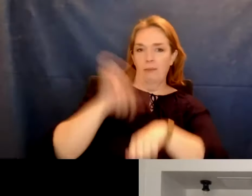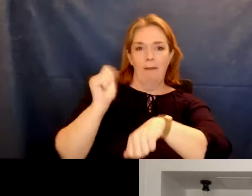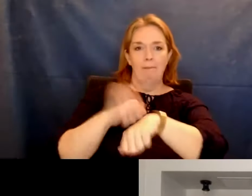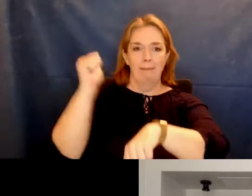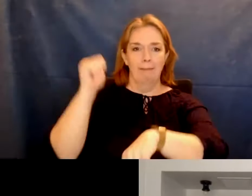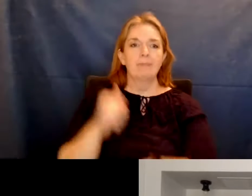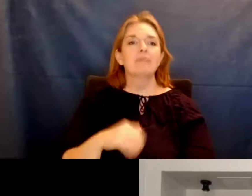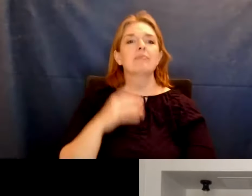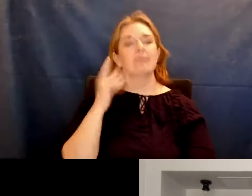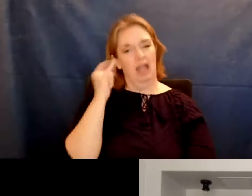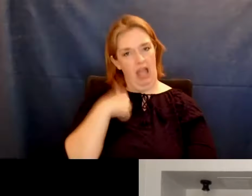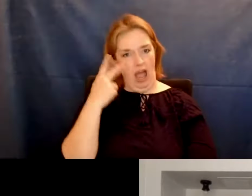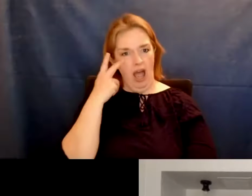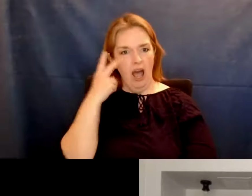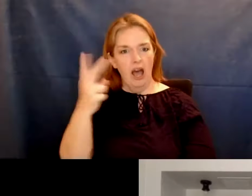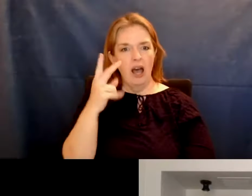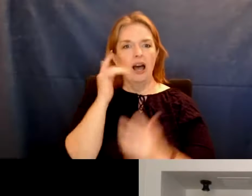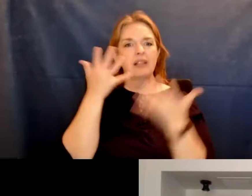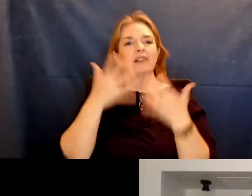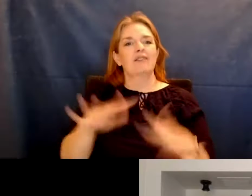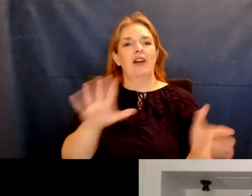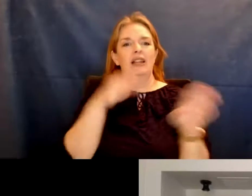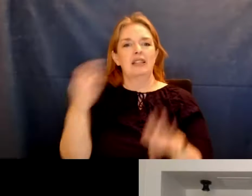Pure find a die cry Trump hunt crime.